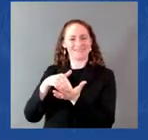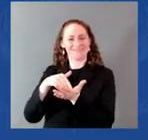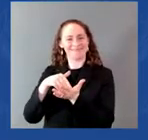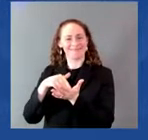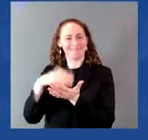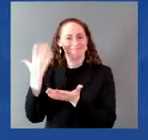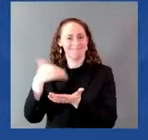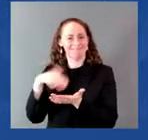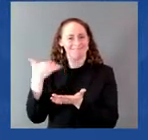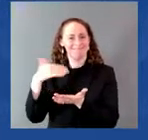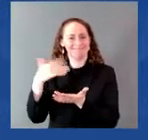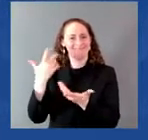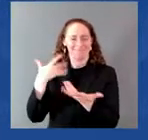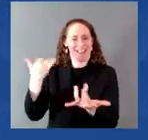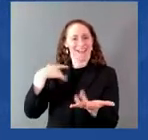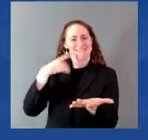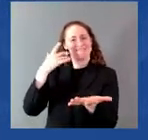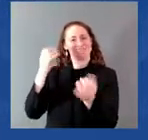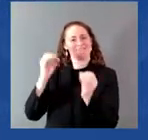it.